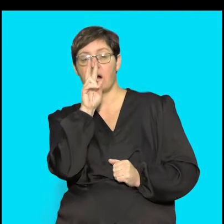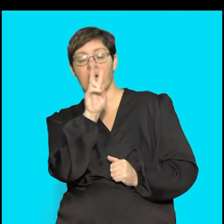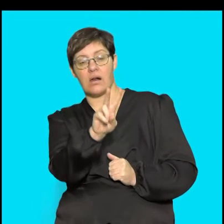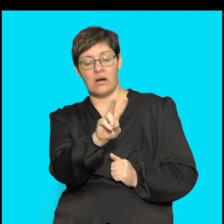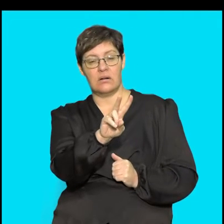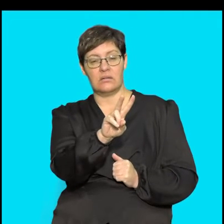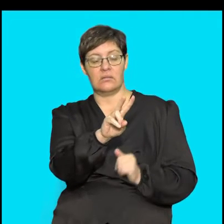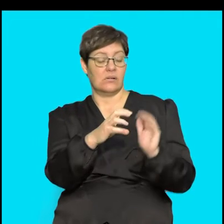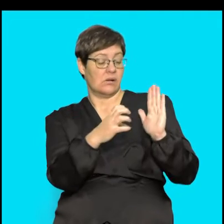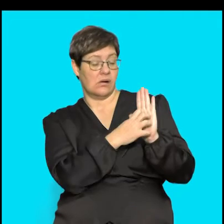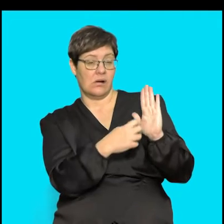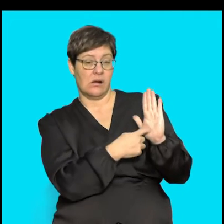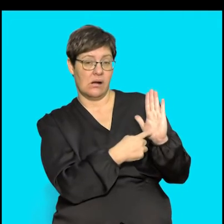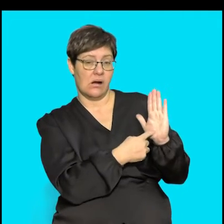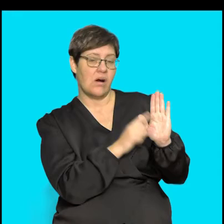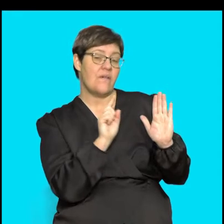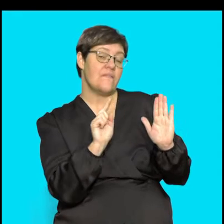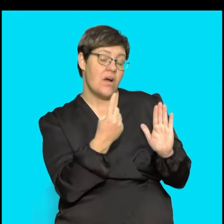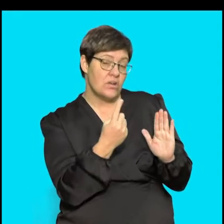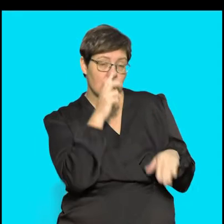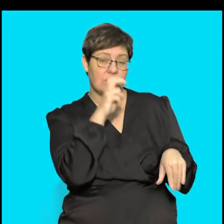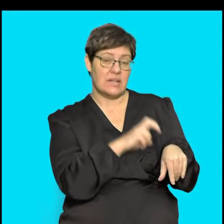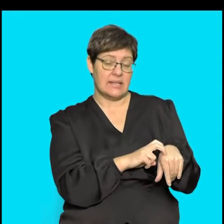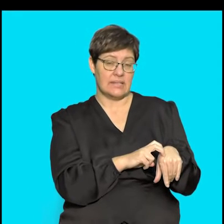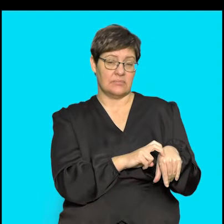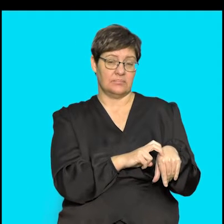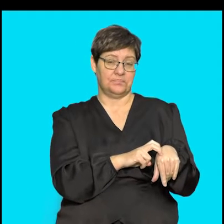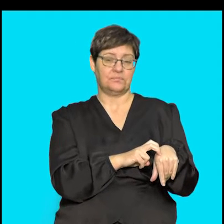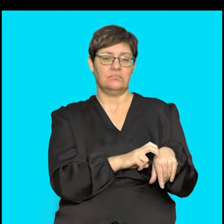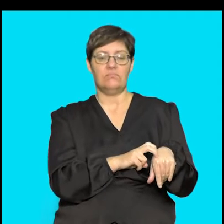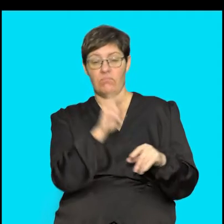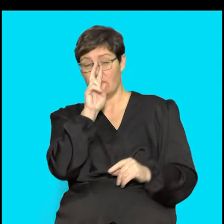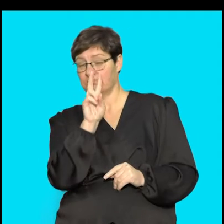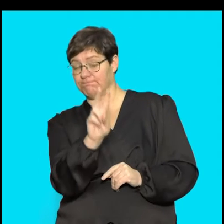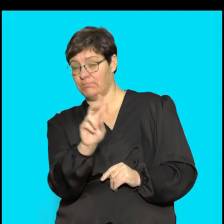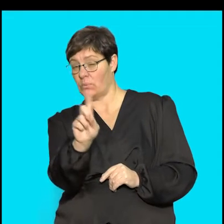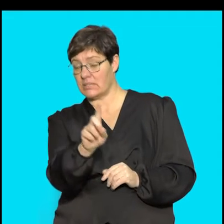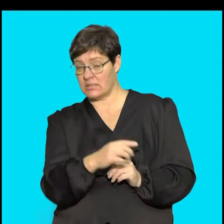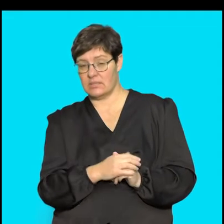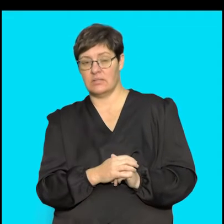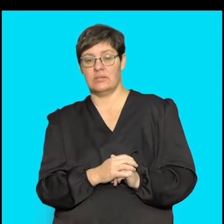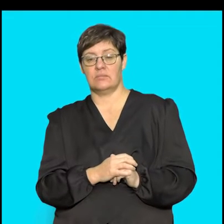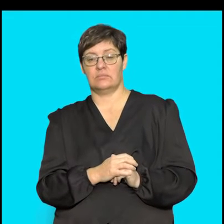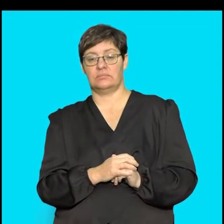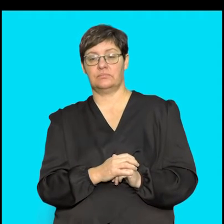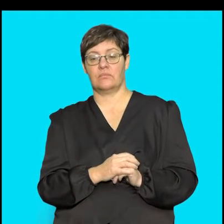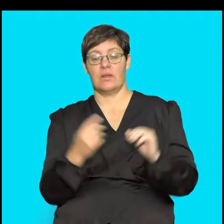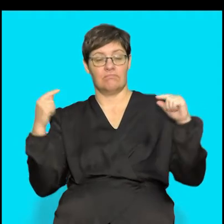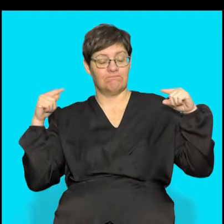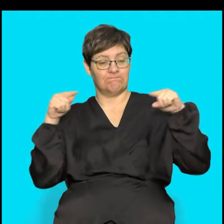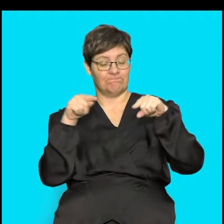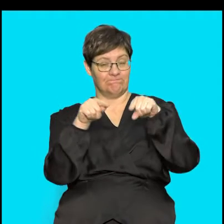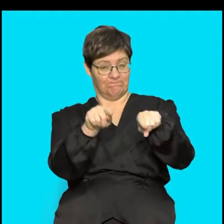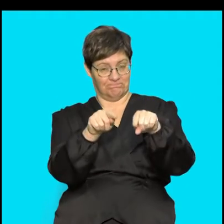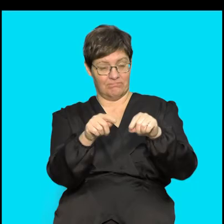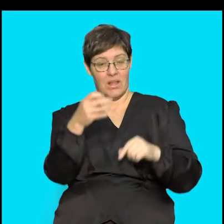When we look at the graph in front of us, firstly, I need you to note that the fact that we have parallel